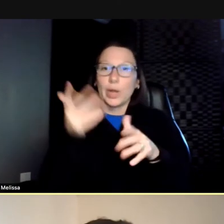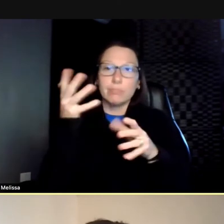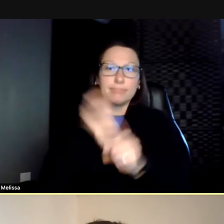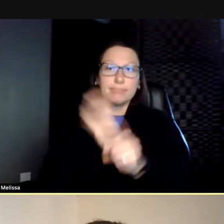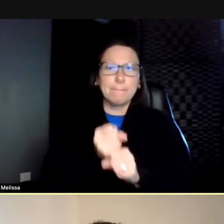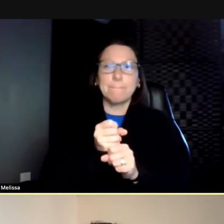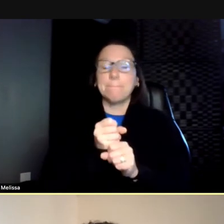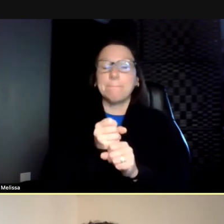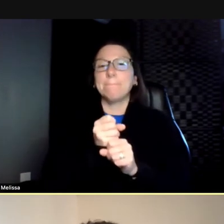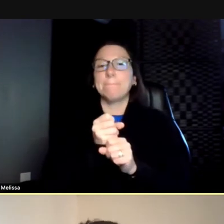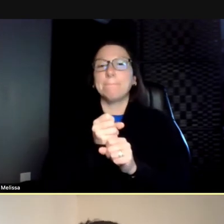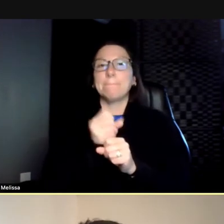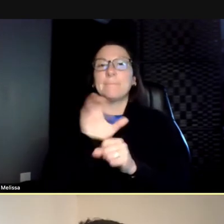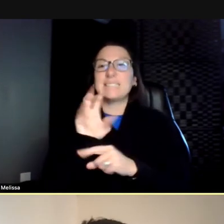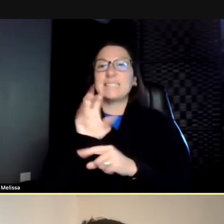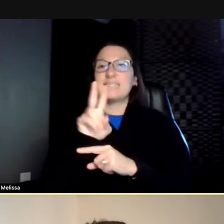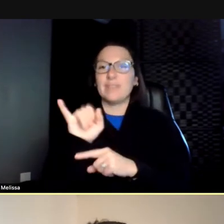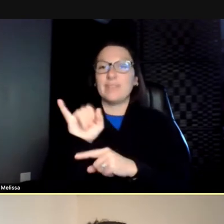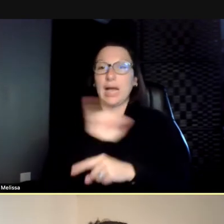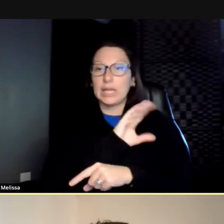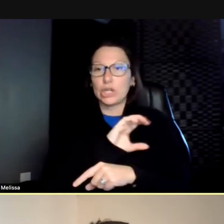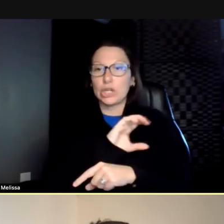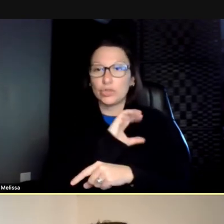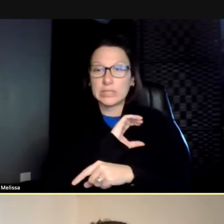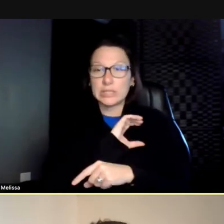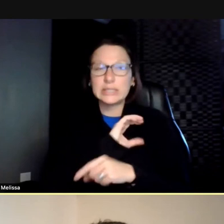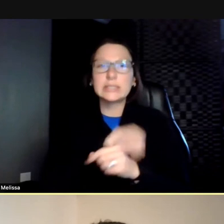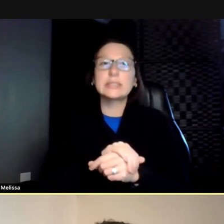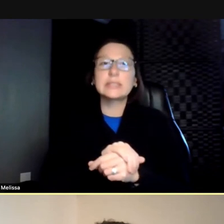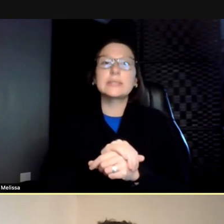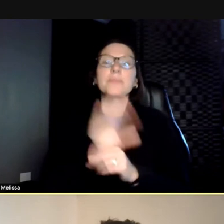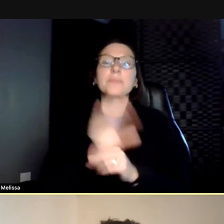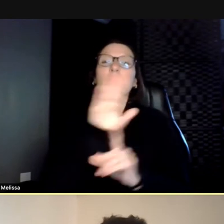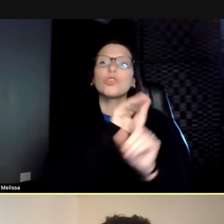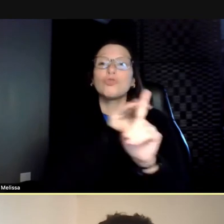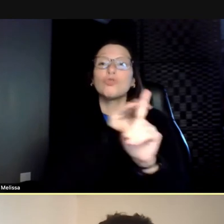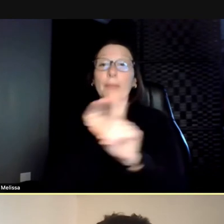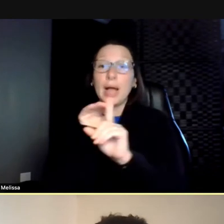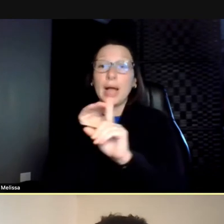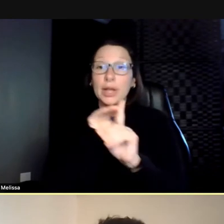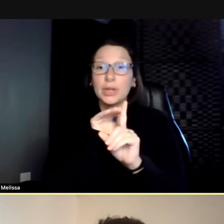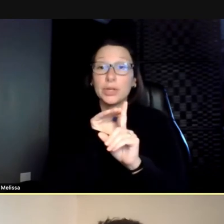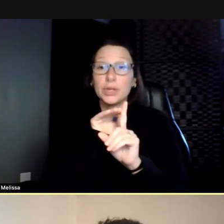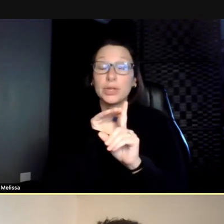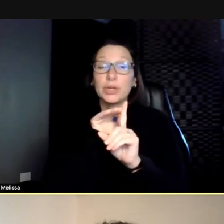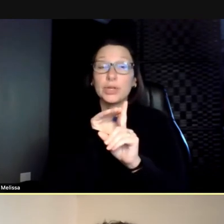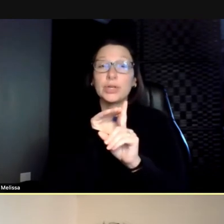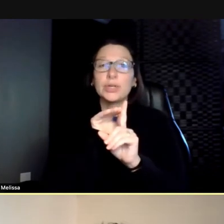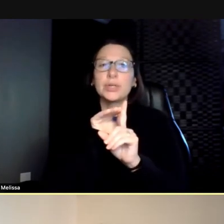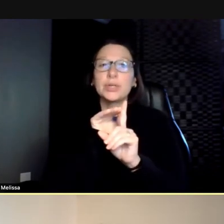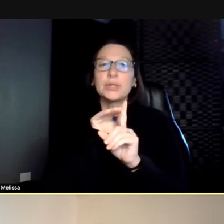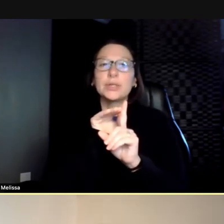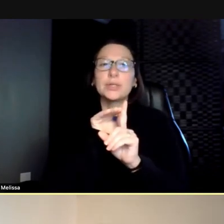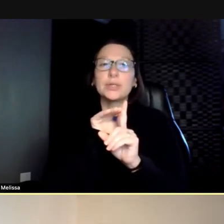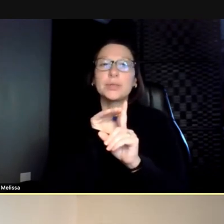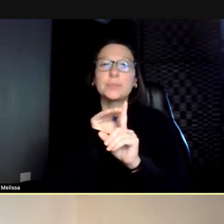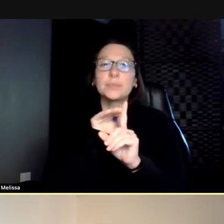5-minute version of the CVI characteristics, just as a reminder and a refresher so that we can refer to them as we go on.